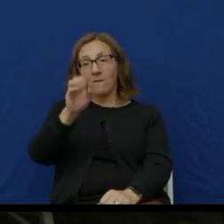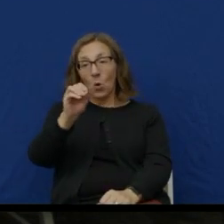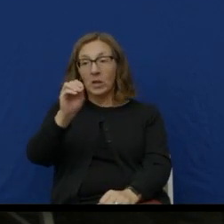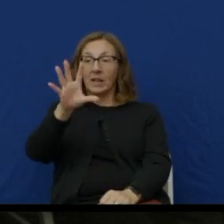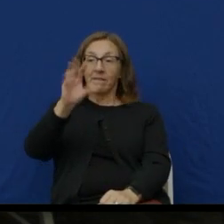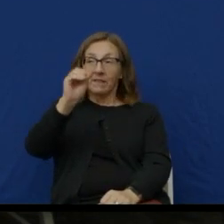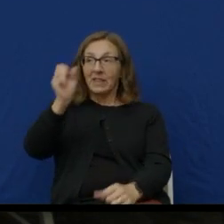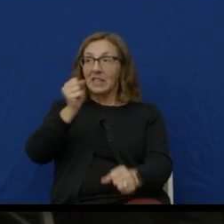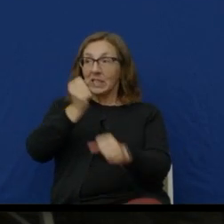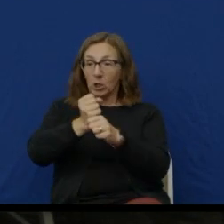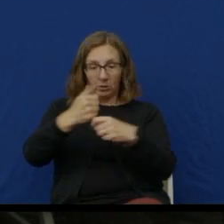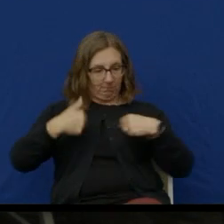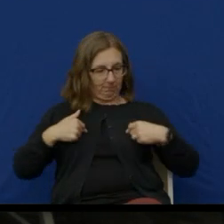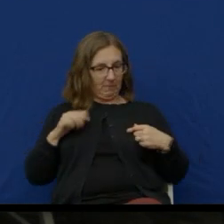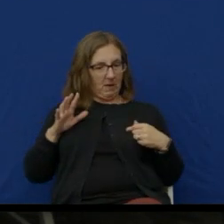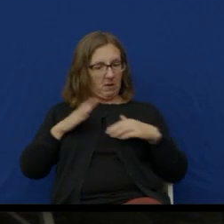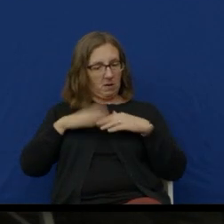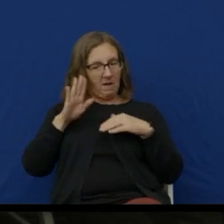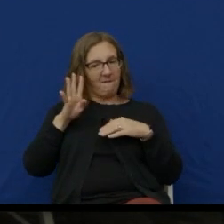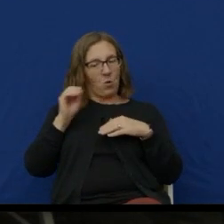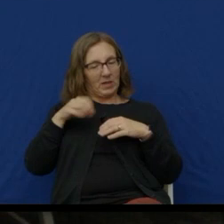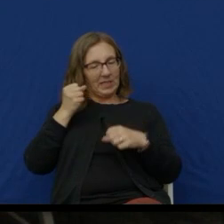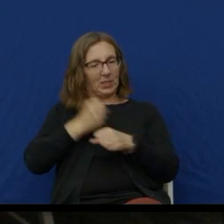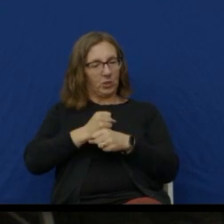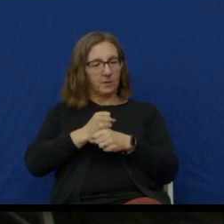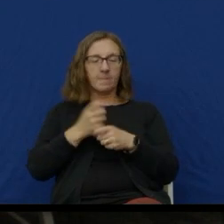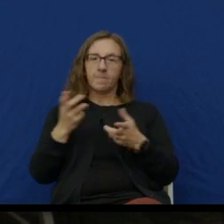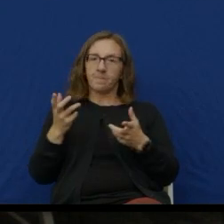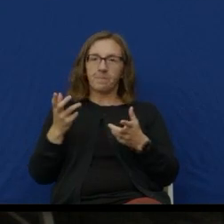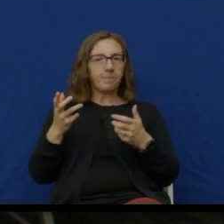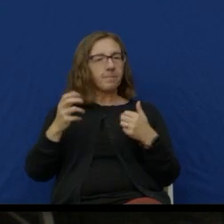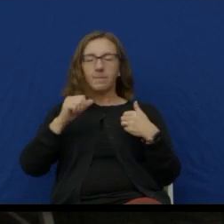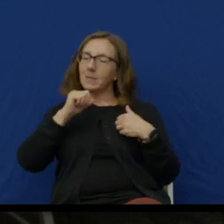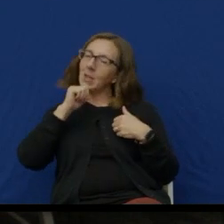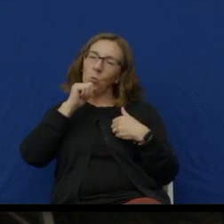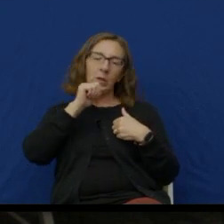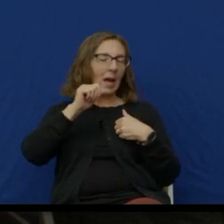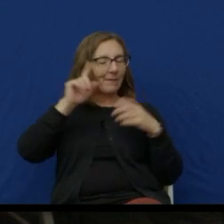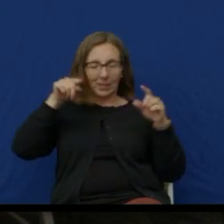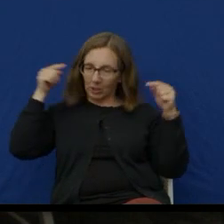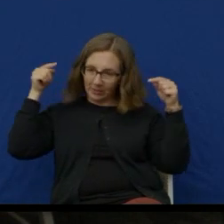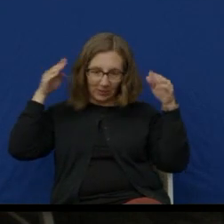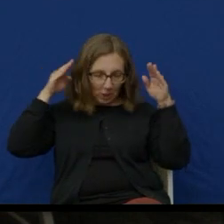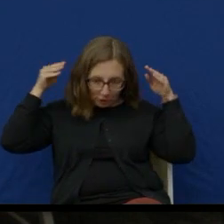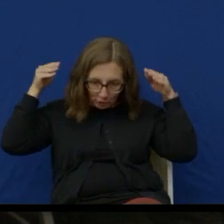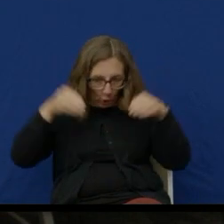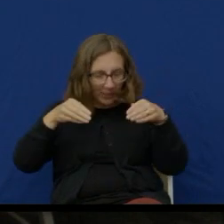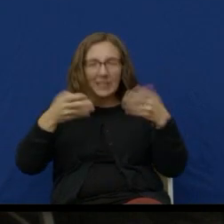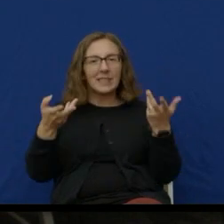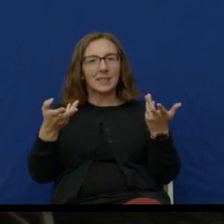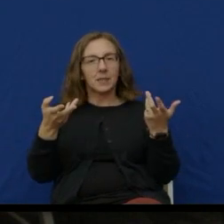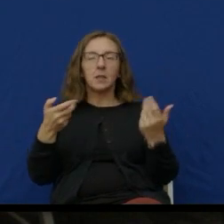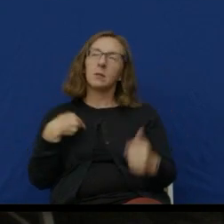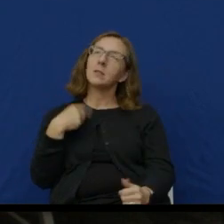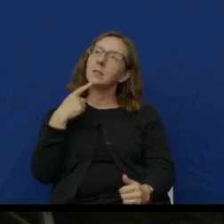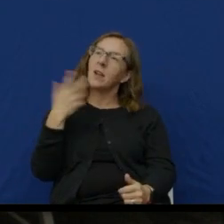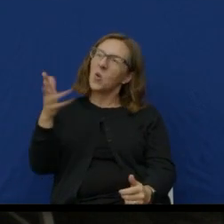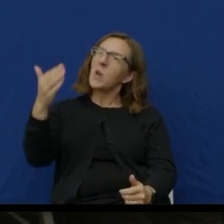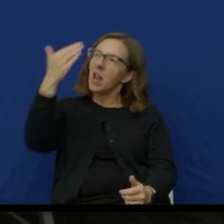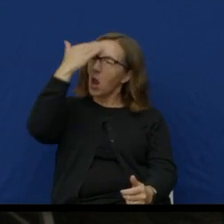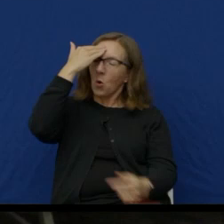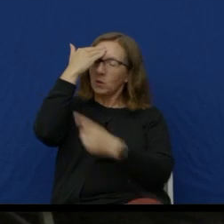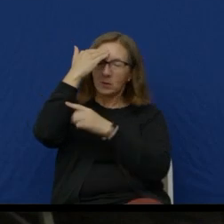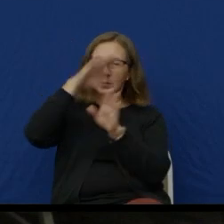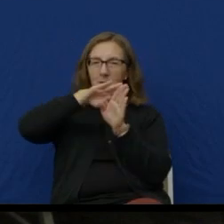been in 40 plus years, and we haven't targeted. And we sit there and say, we know, why don't we just